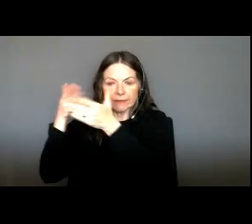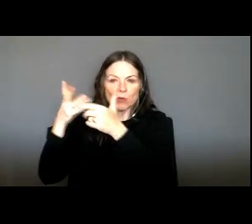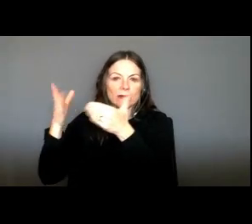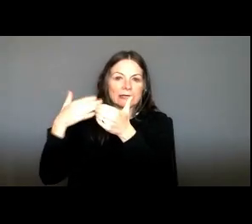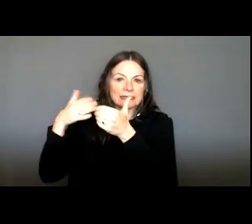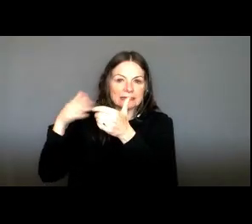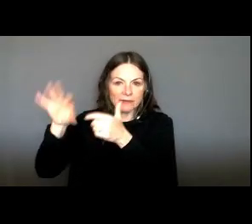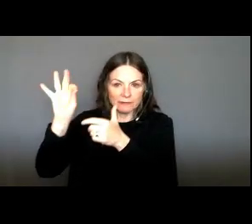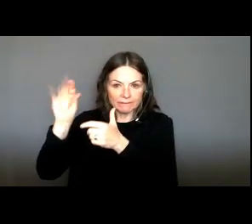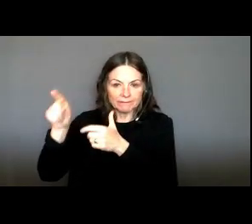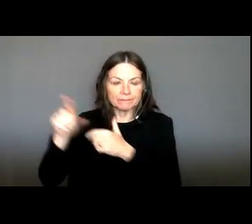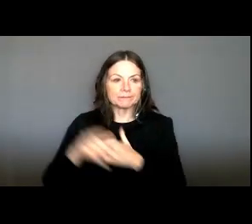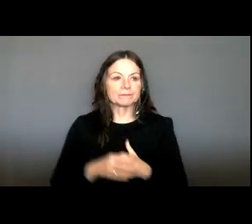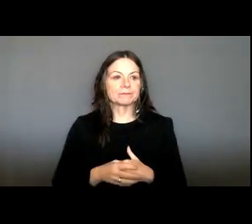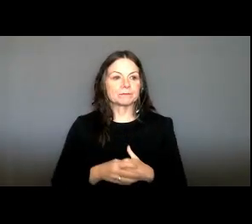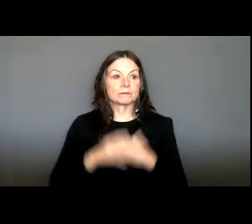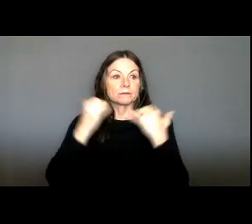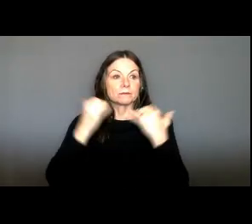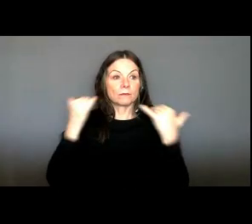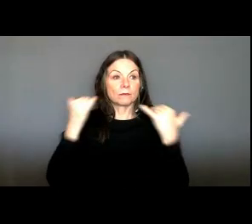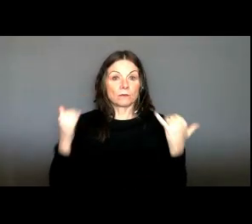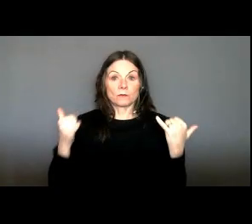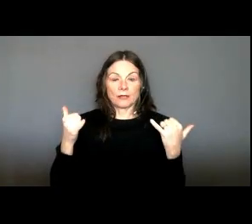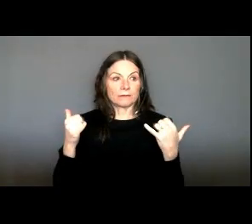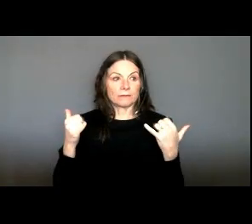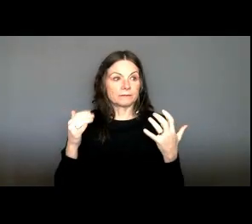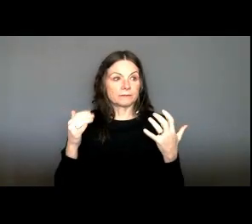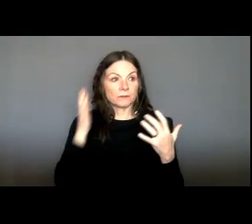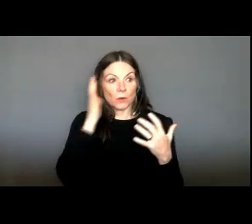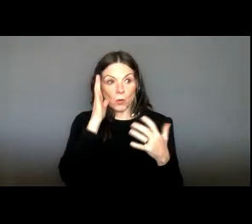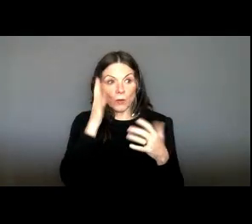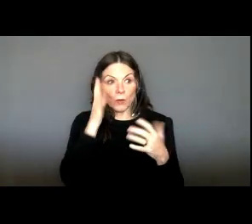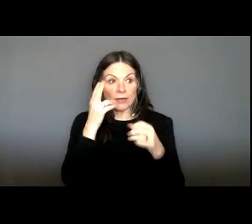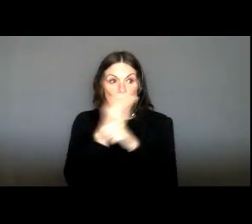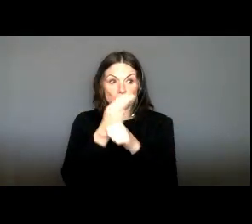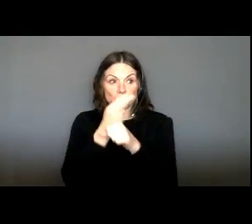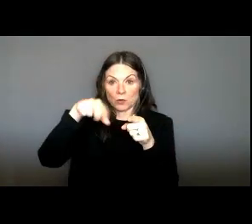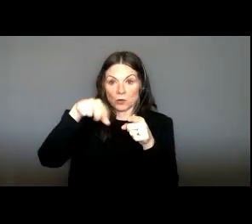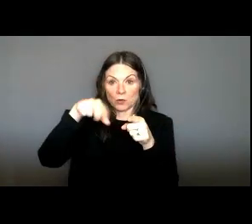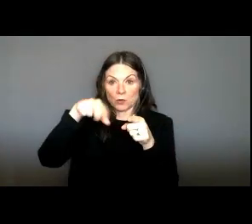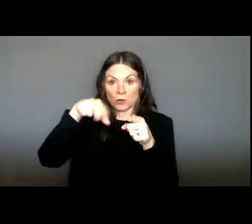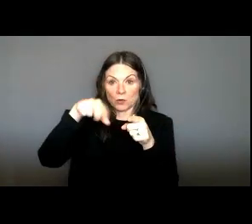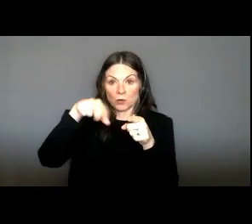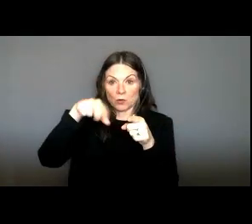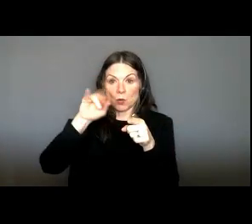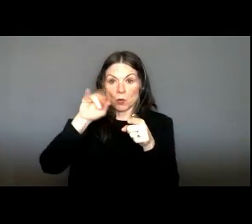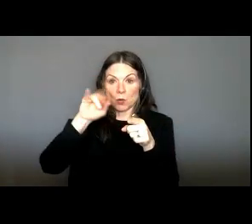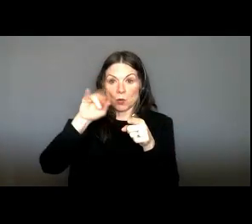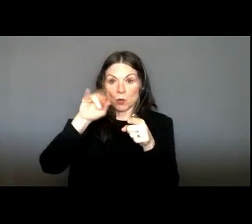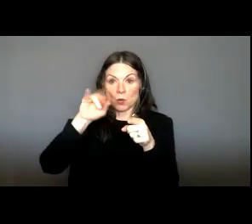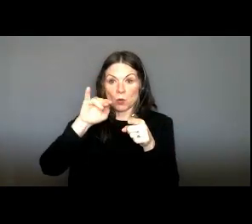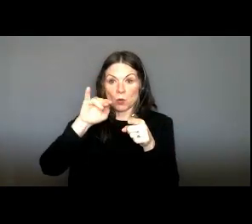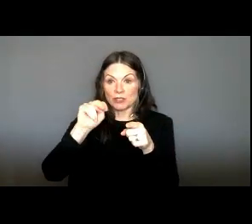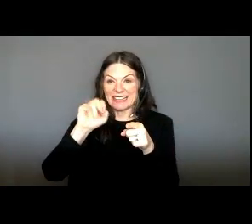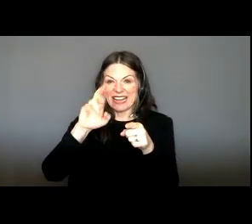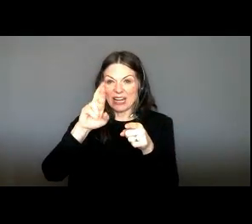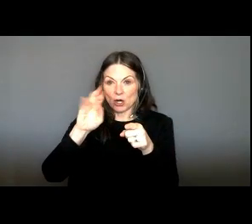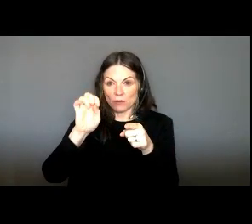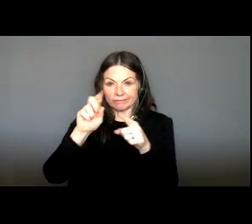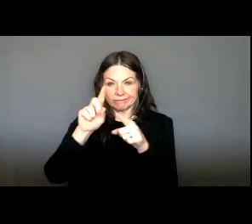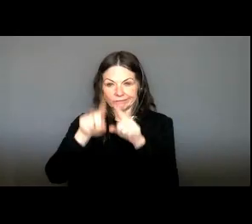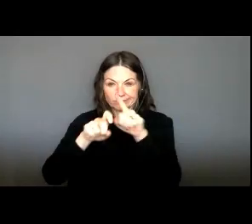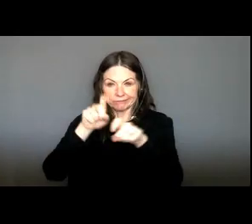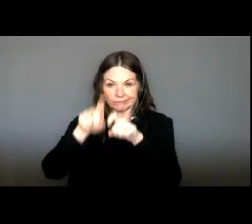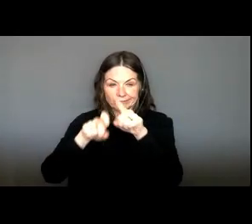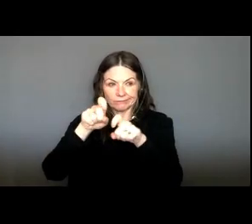We're going to focus today on the questionnaire right here, and later you will have a chance to explore it as